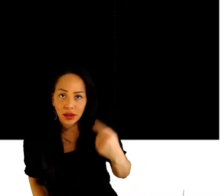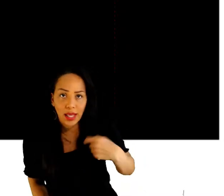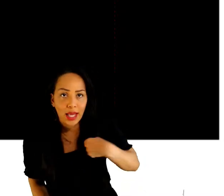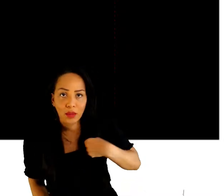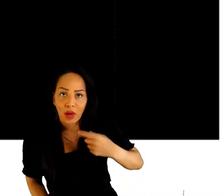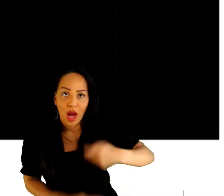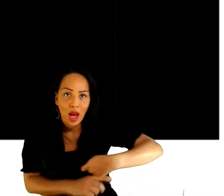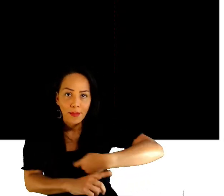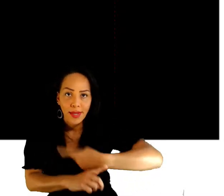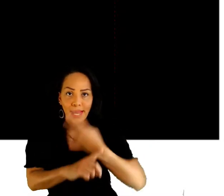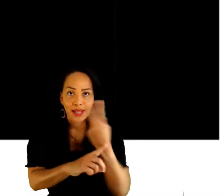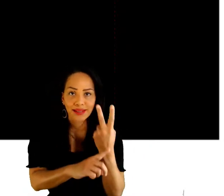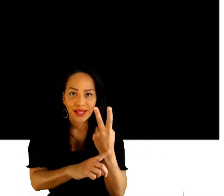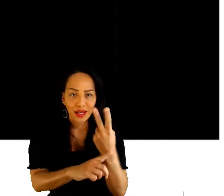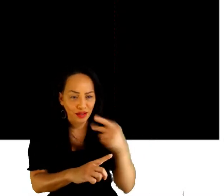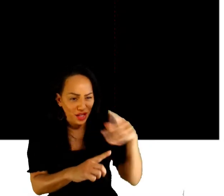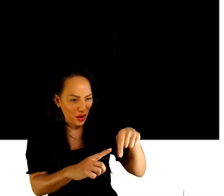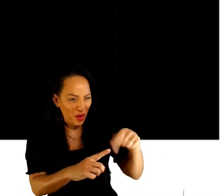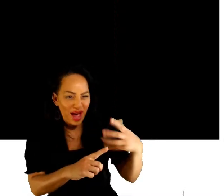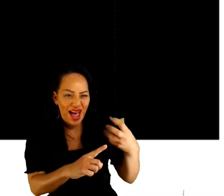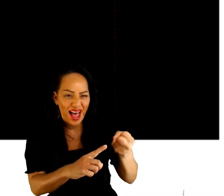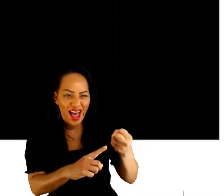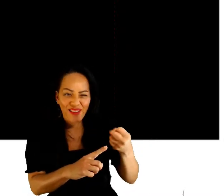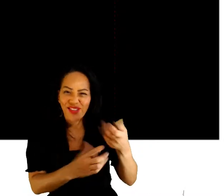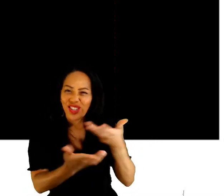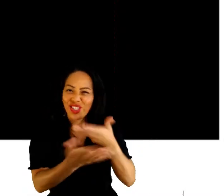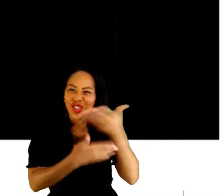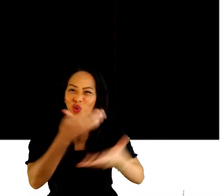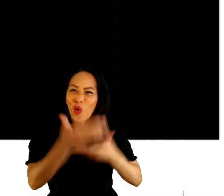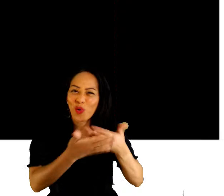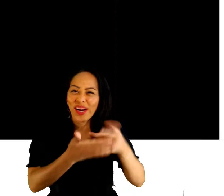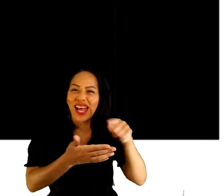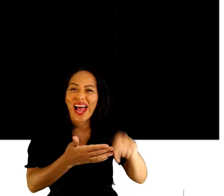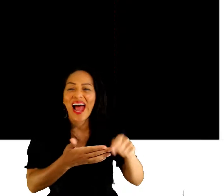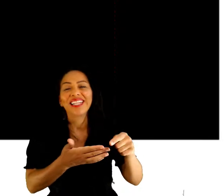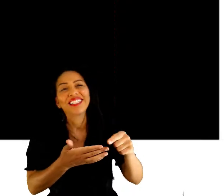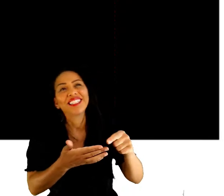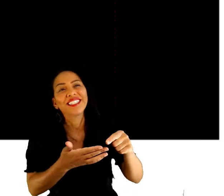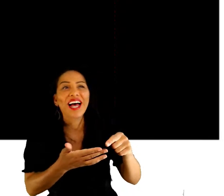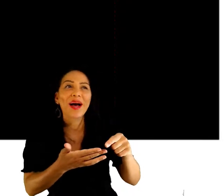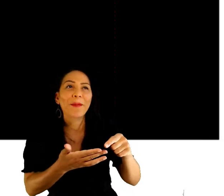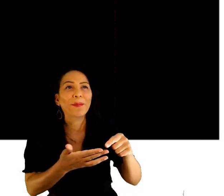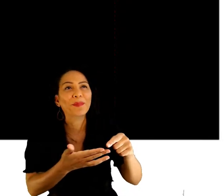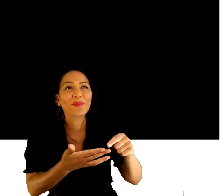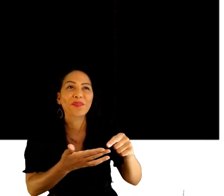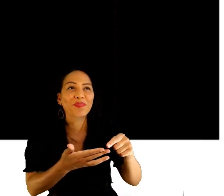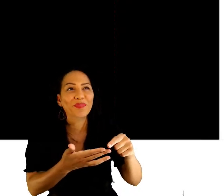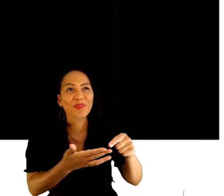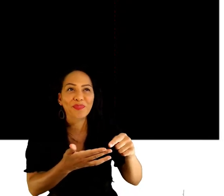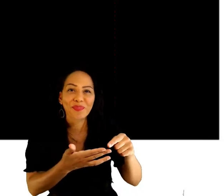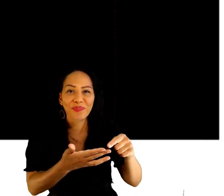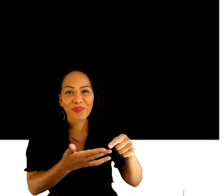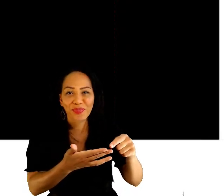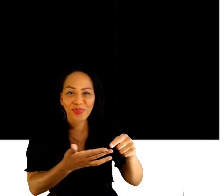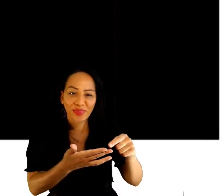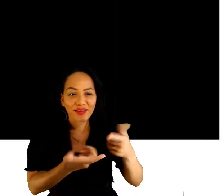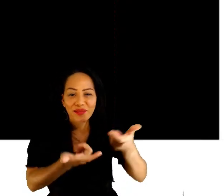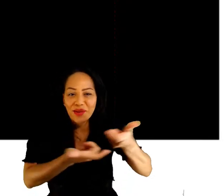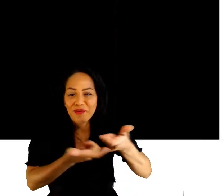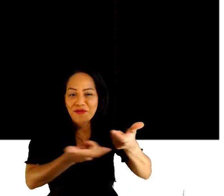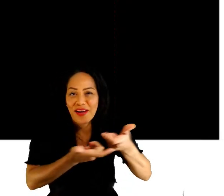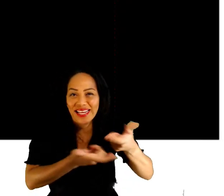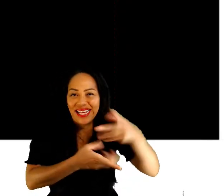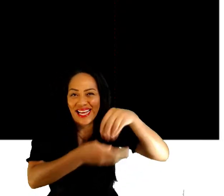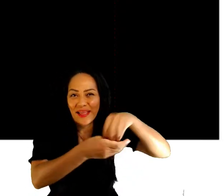there was a joke and a story already connected to. And maybe we just also let's talk about maybe a bit of Forest